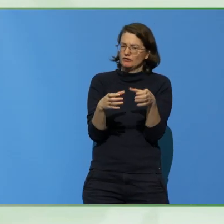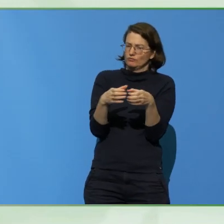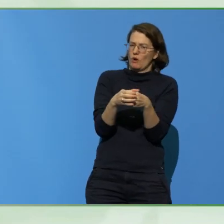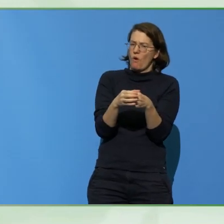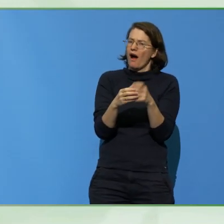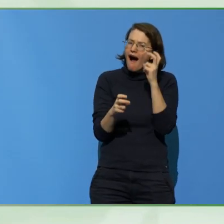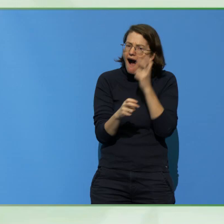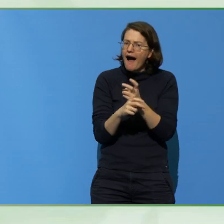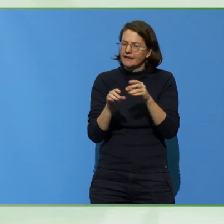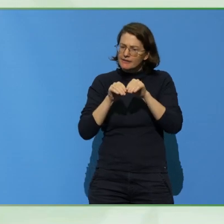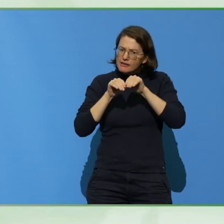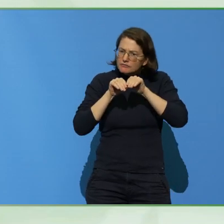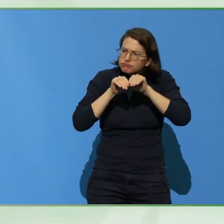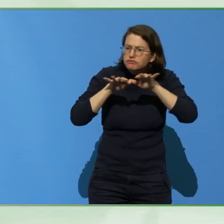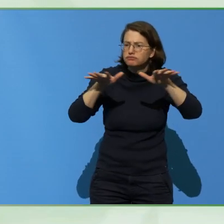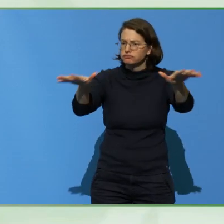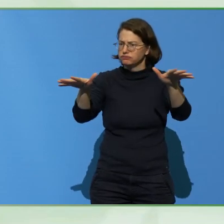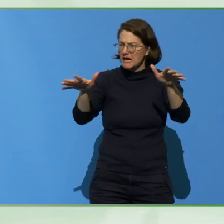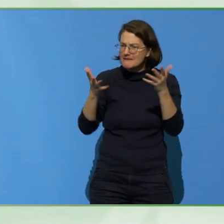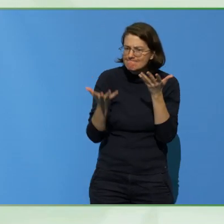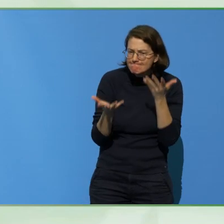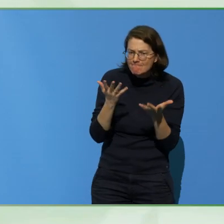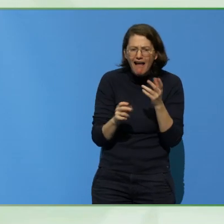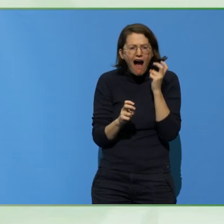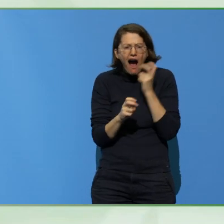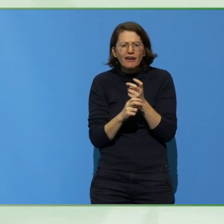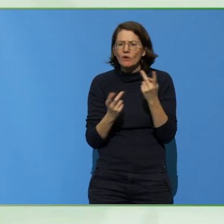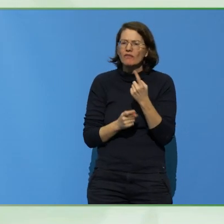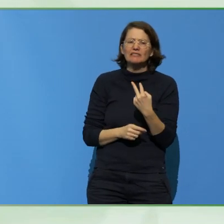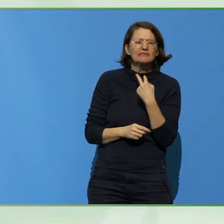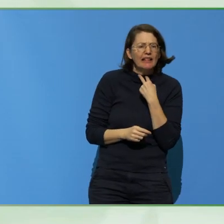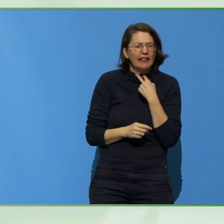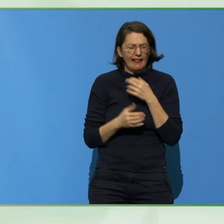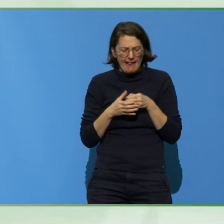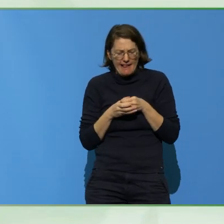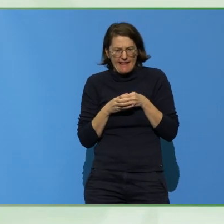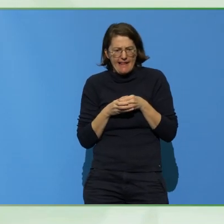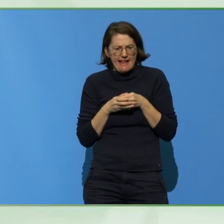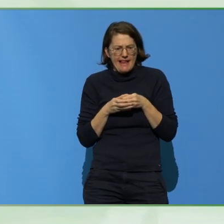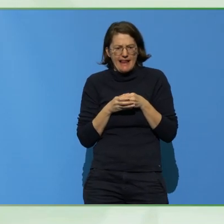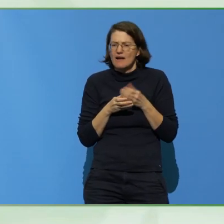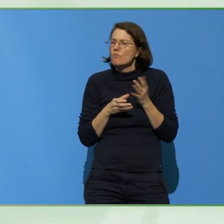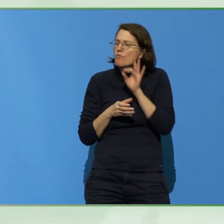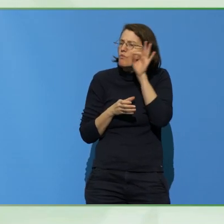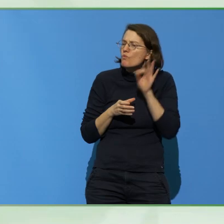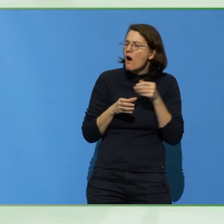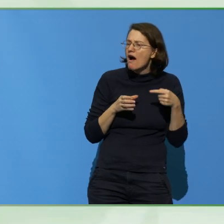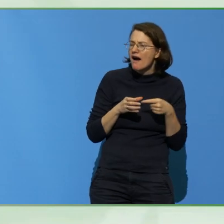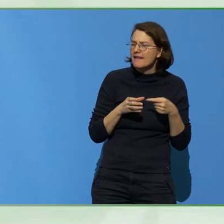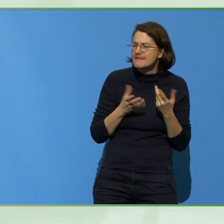I think a common thread that I have found in most of the startups that come to pitch